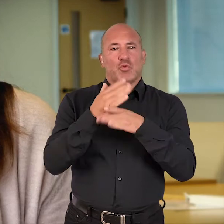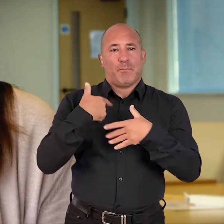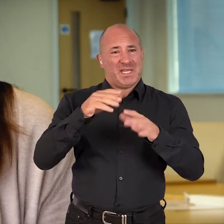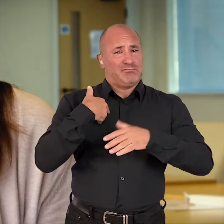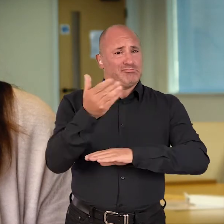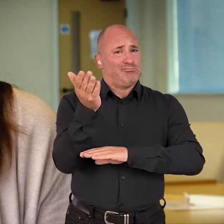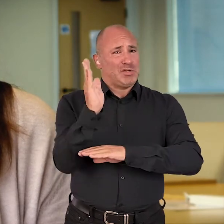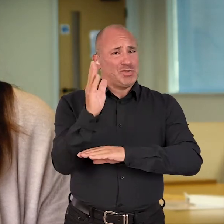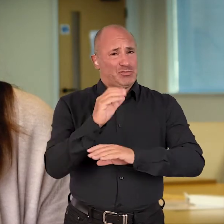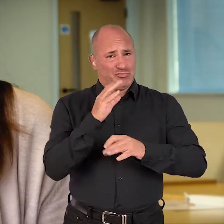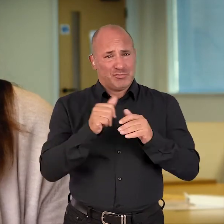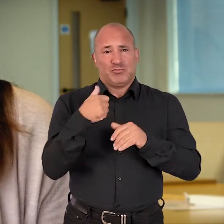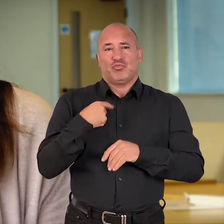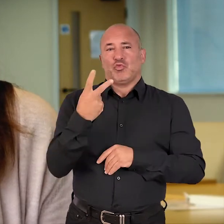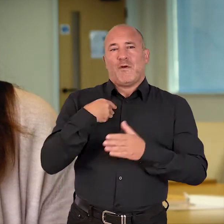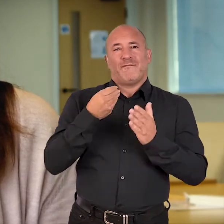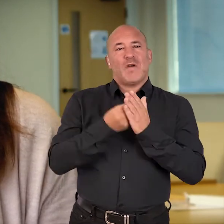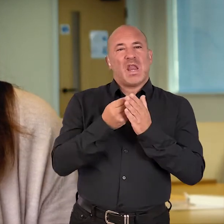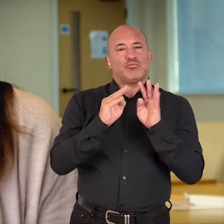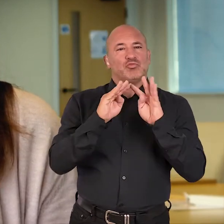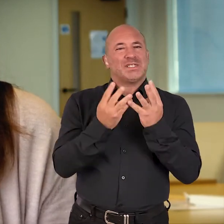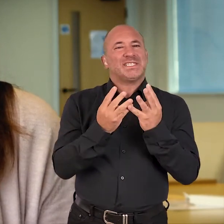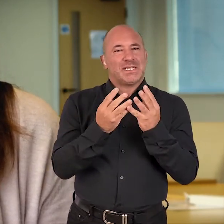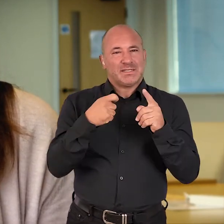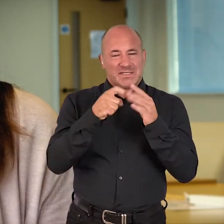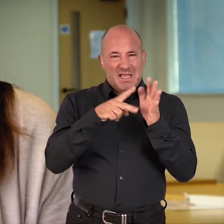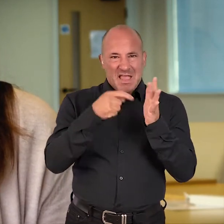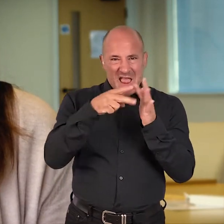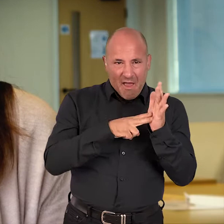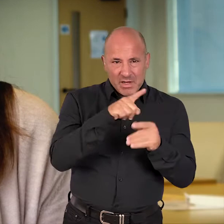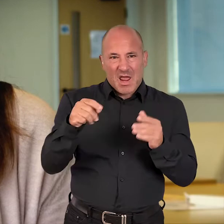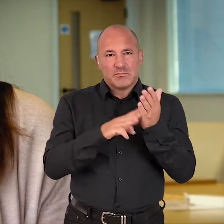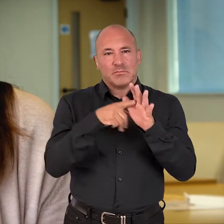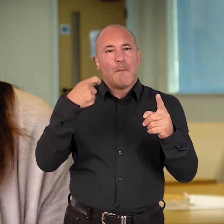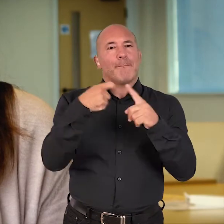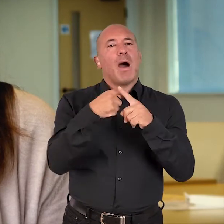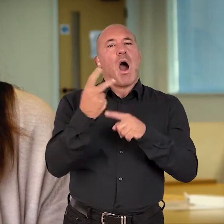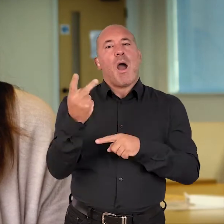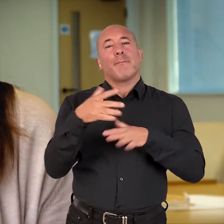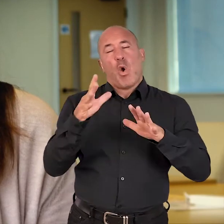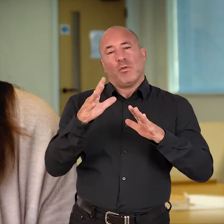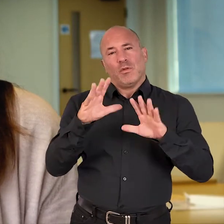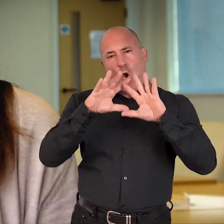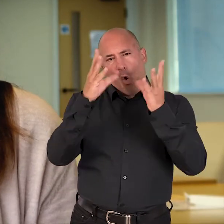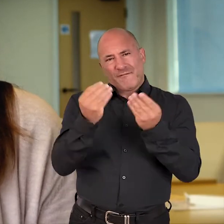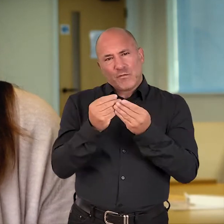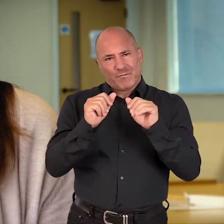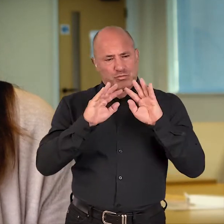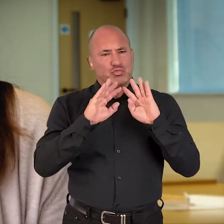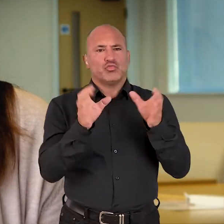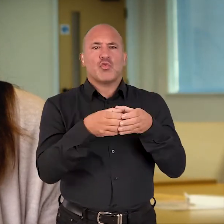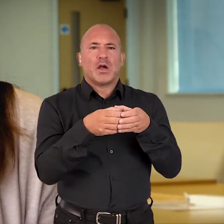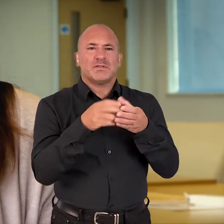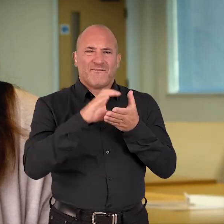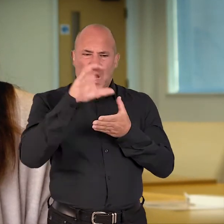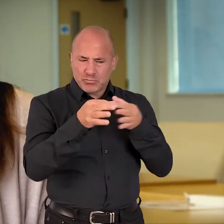Trust's finances work, and then 2 of our finance trustees, Kevin Wesborough and Mark Benstead, gave an overview